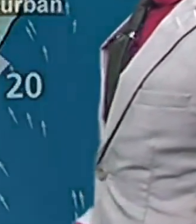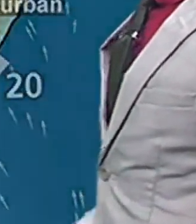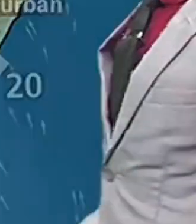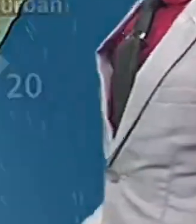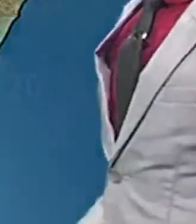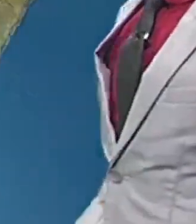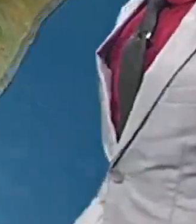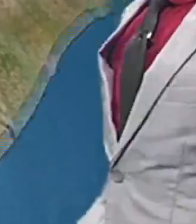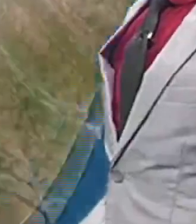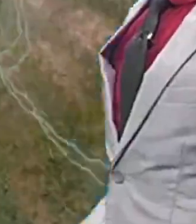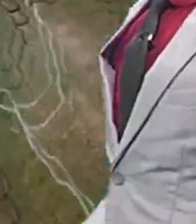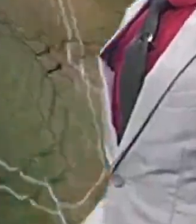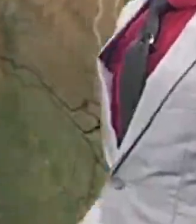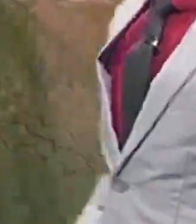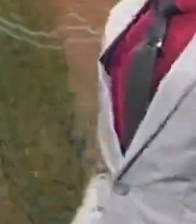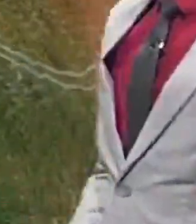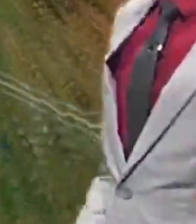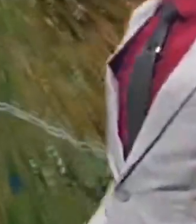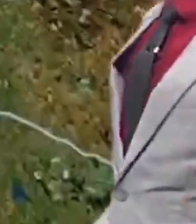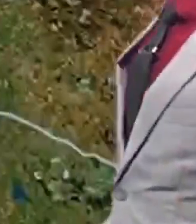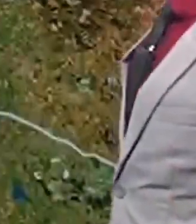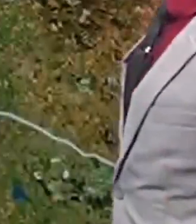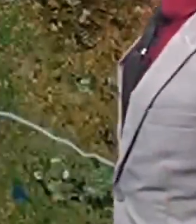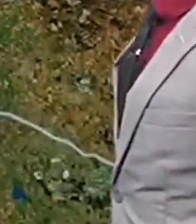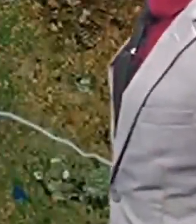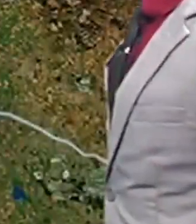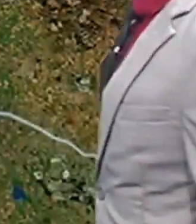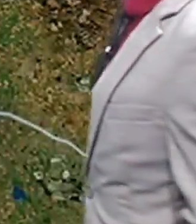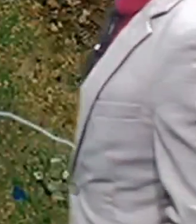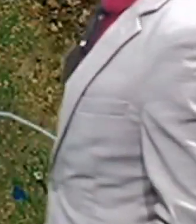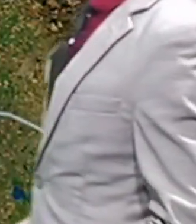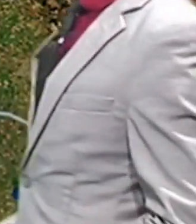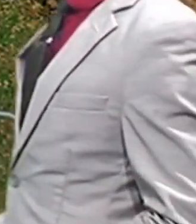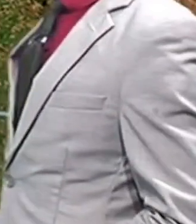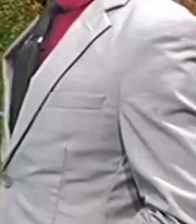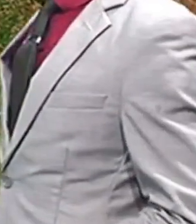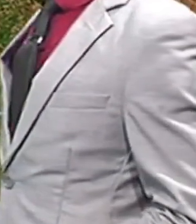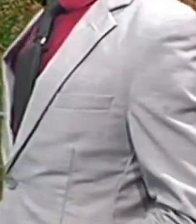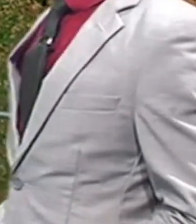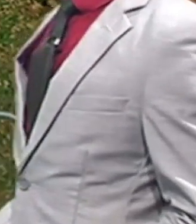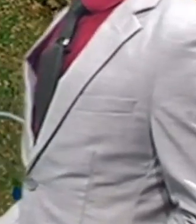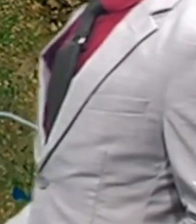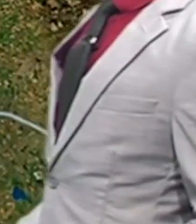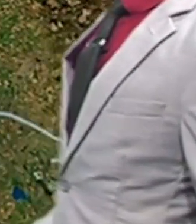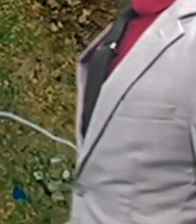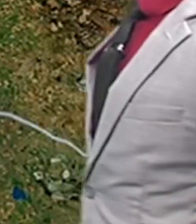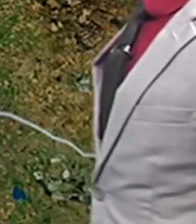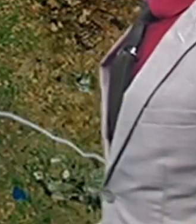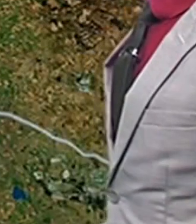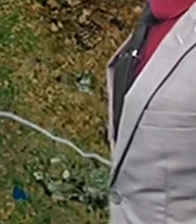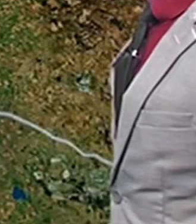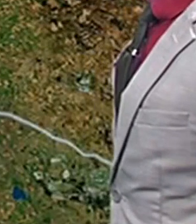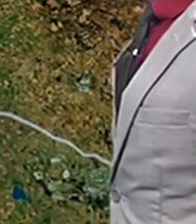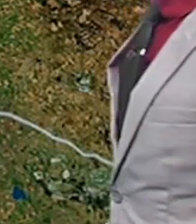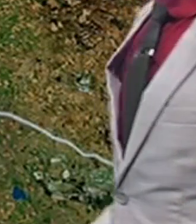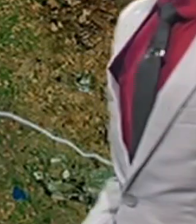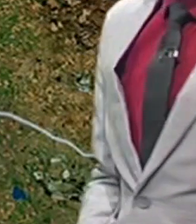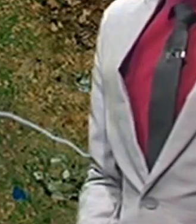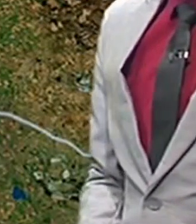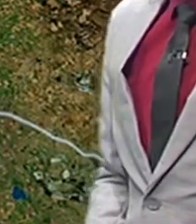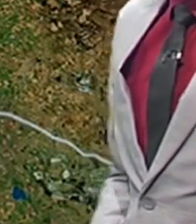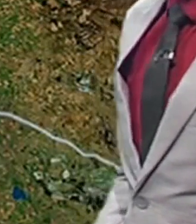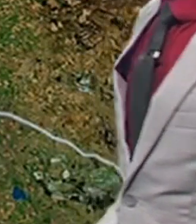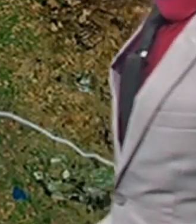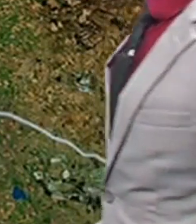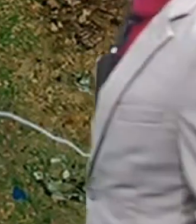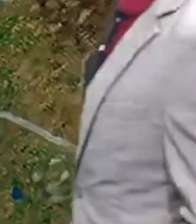bana fela a re lebele kgrata tša di-temperature tša rena bona o ka kwa go la Gauteng go bontšha go tla ruthela ga magareng ka Carltonville le gona ka kwa go la Bronkhorstspruit